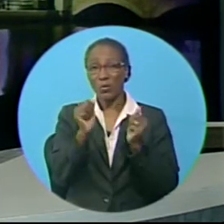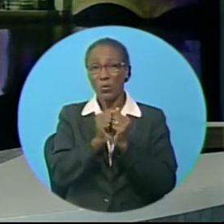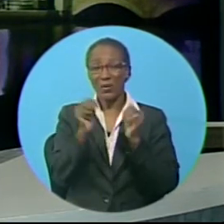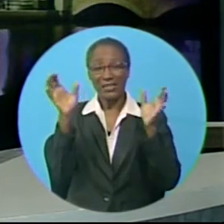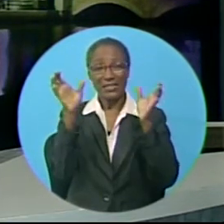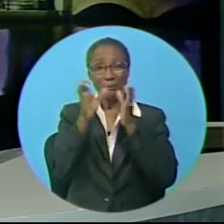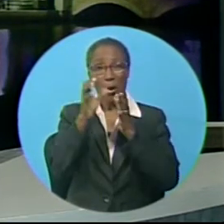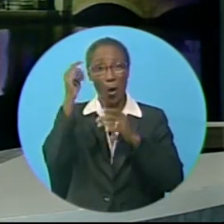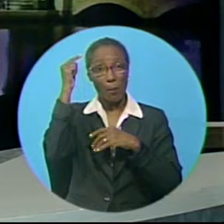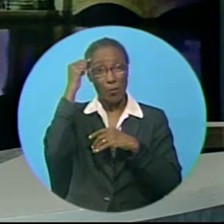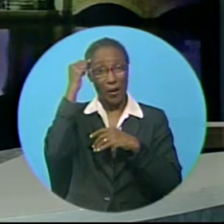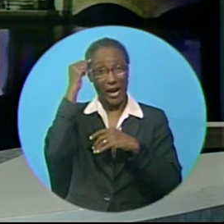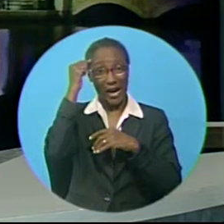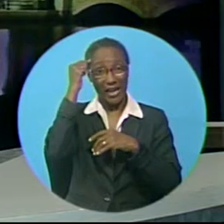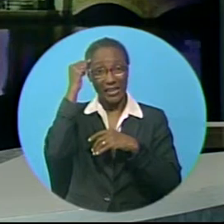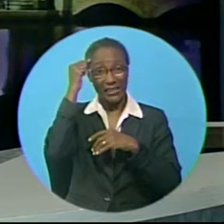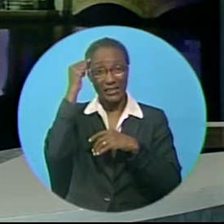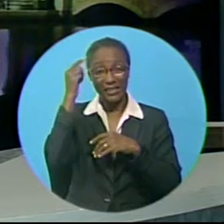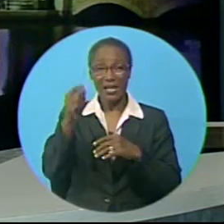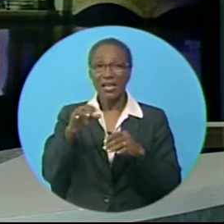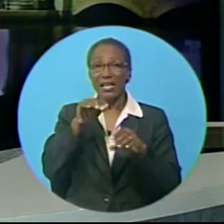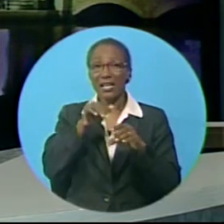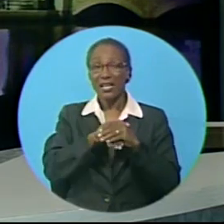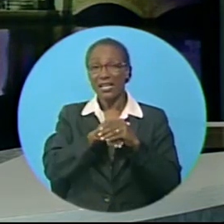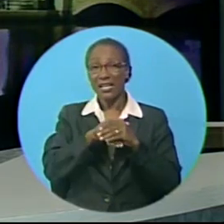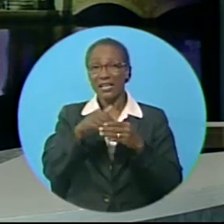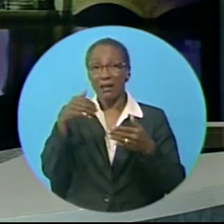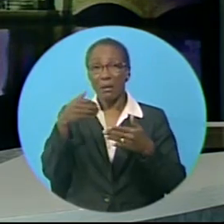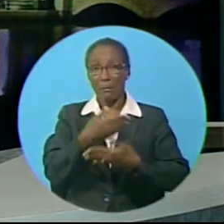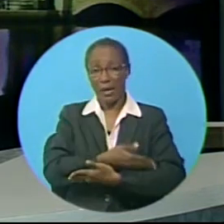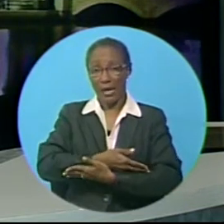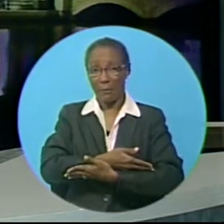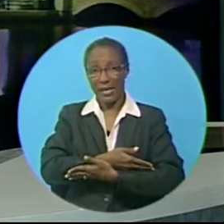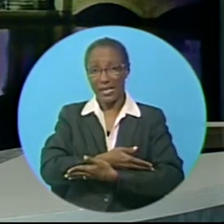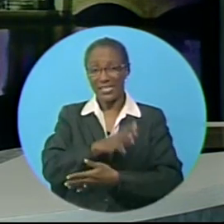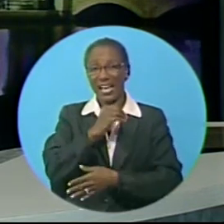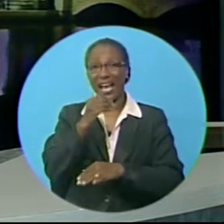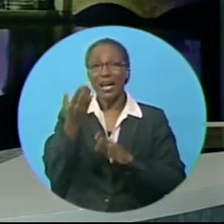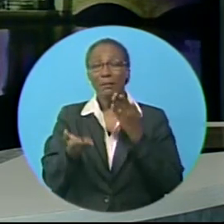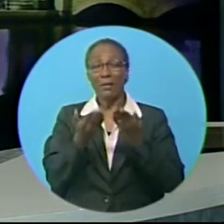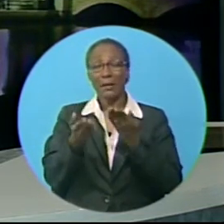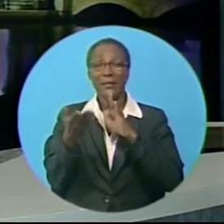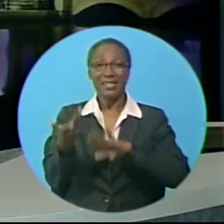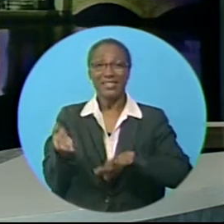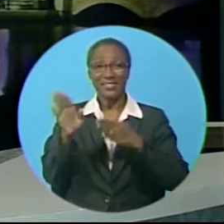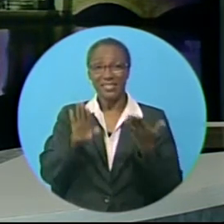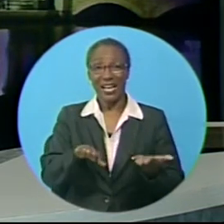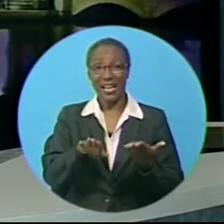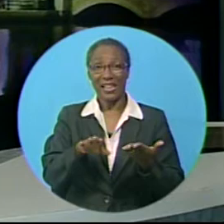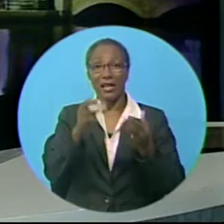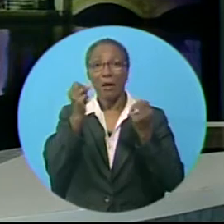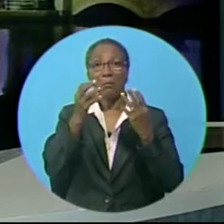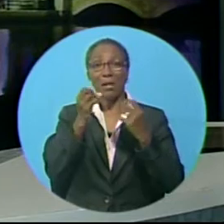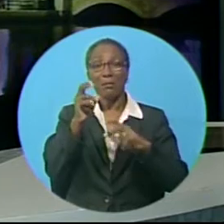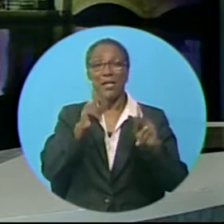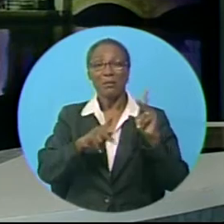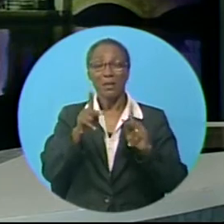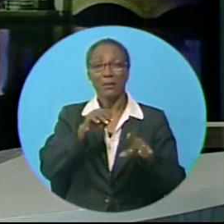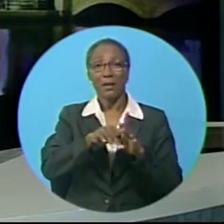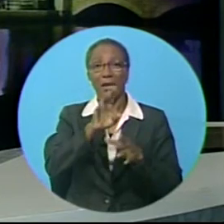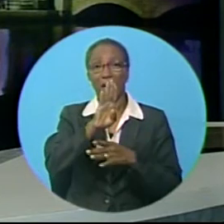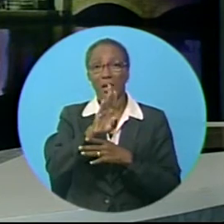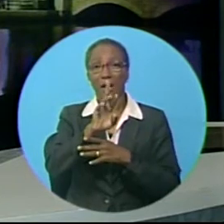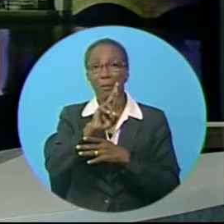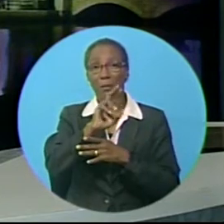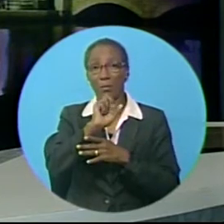brain damage or even death. It has spread to more than 20 countries and has caused panic in Brazil, where thousands of people have been affected there.